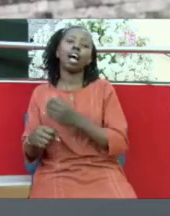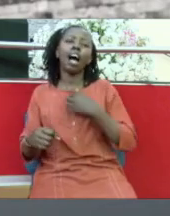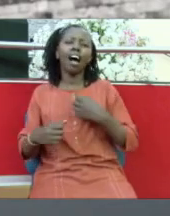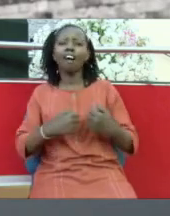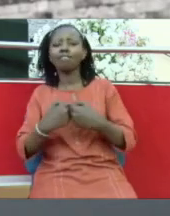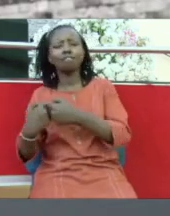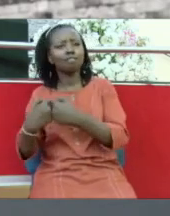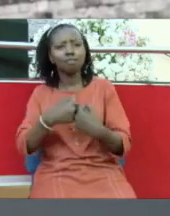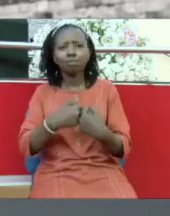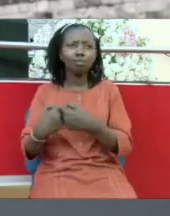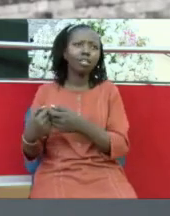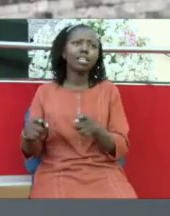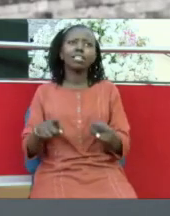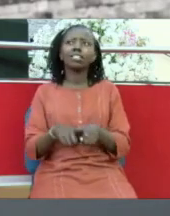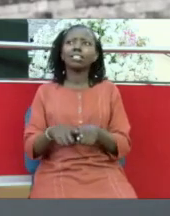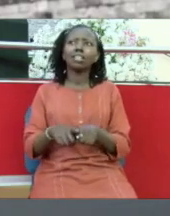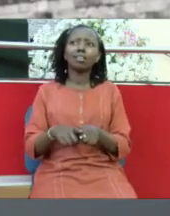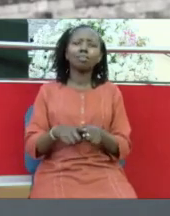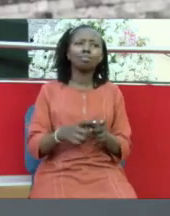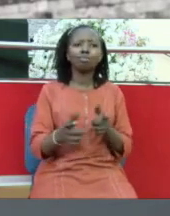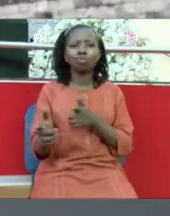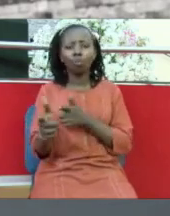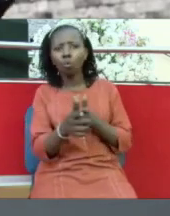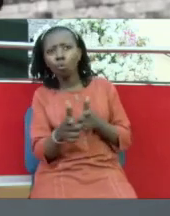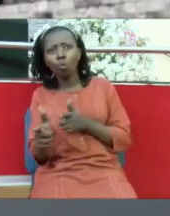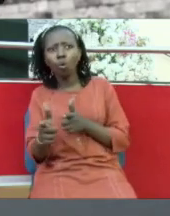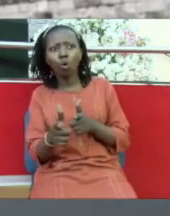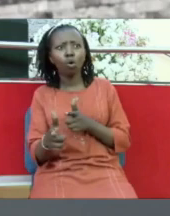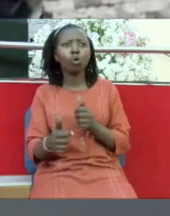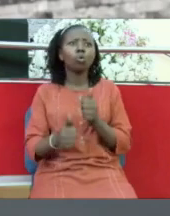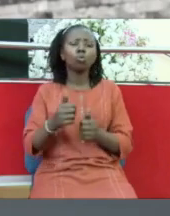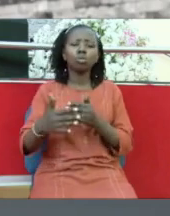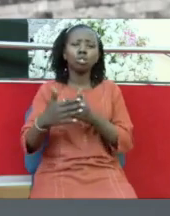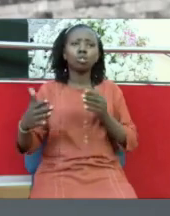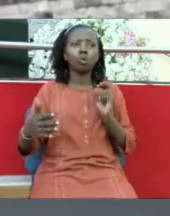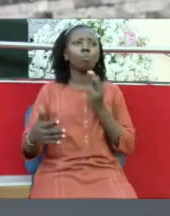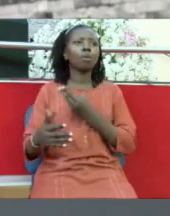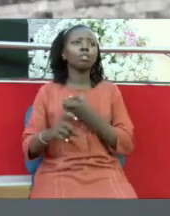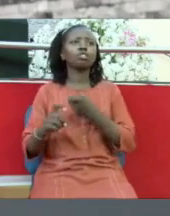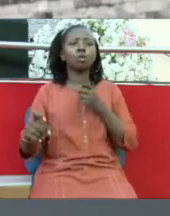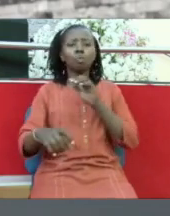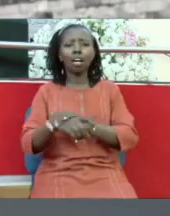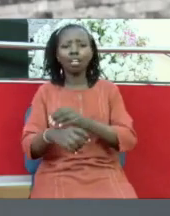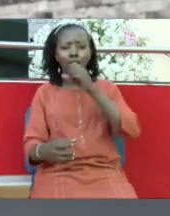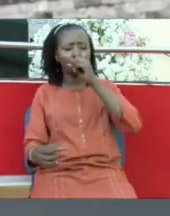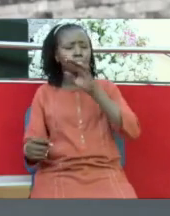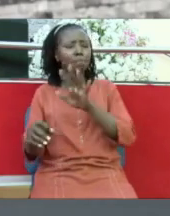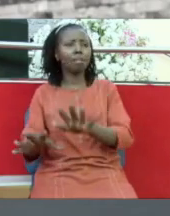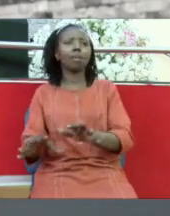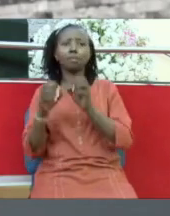There are forces that are trying to stop us from getting the blessing that God has for us.